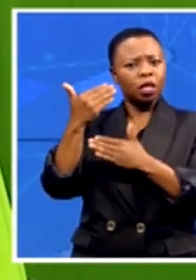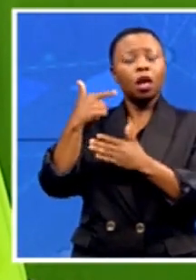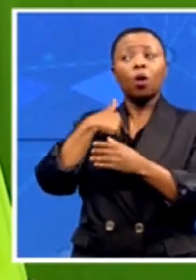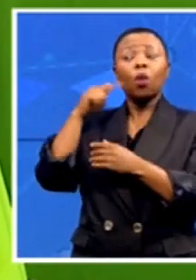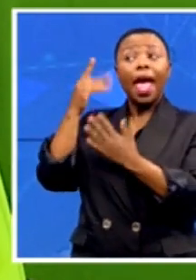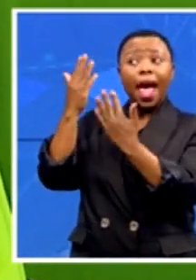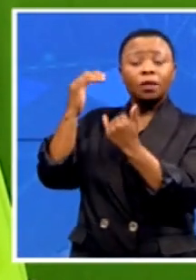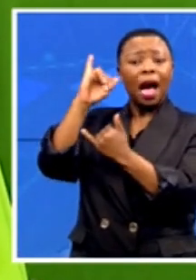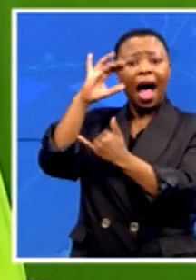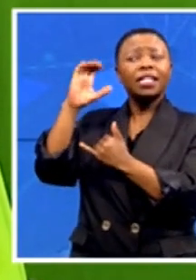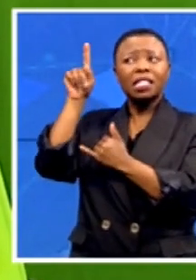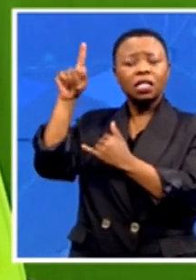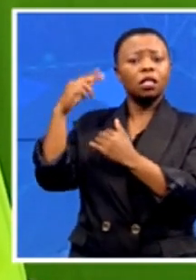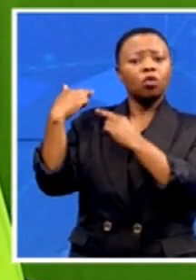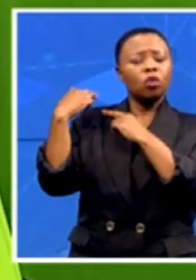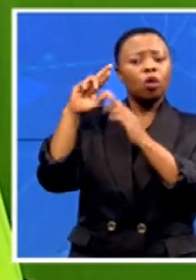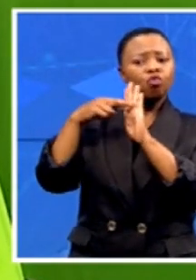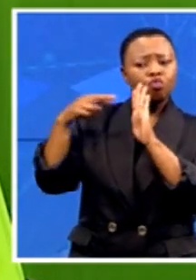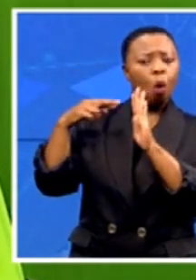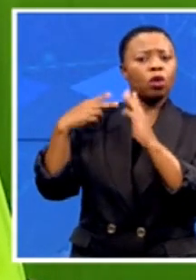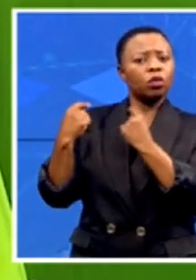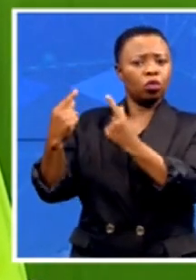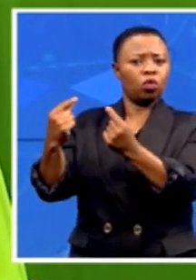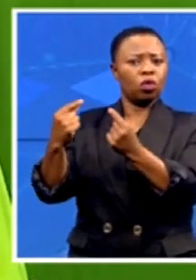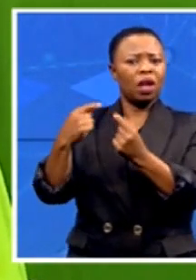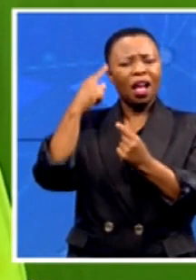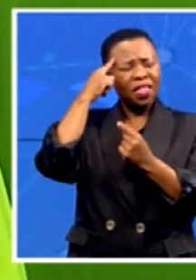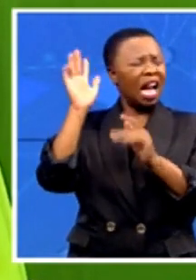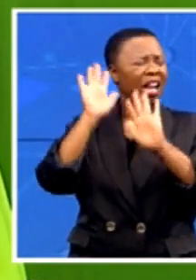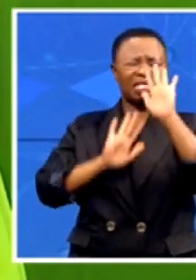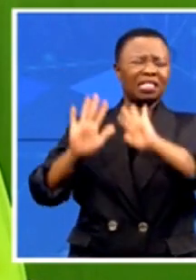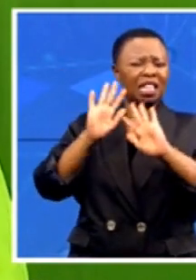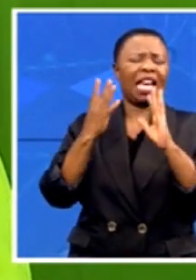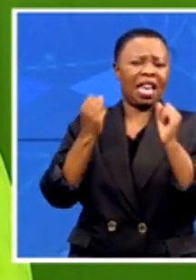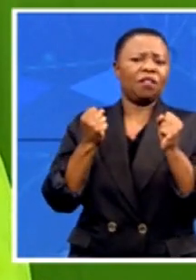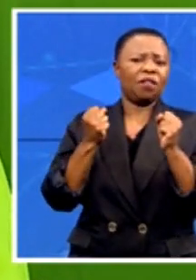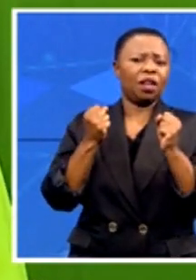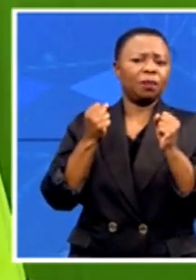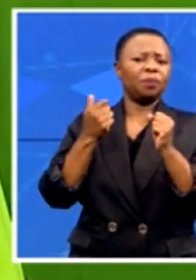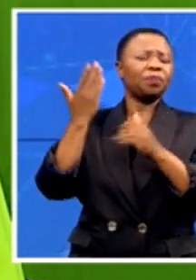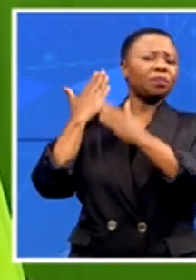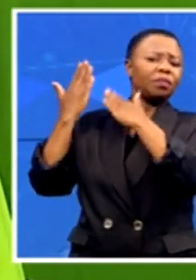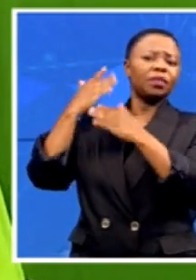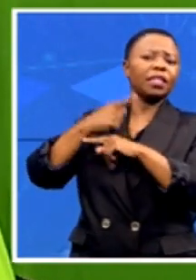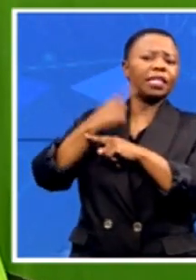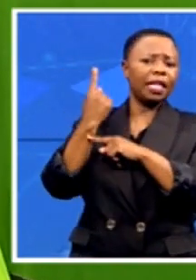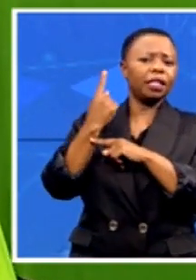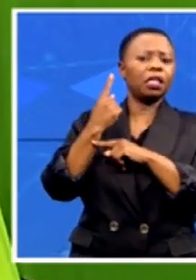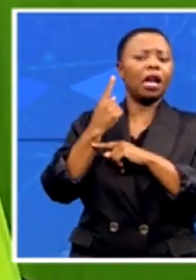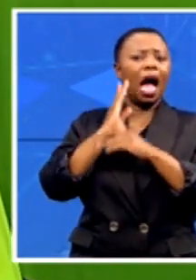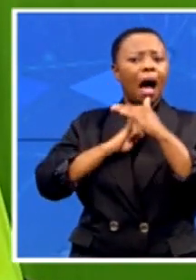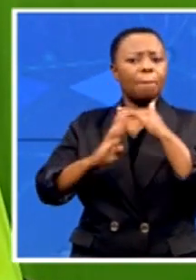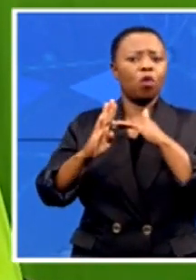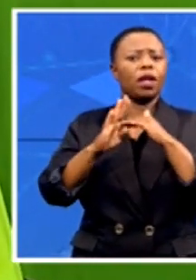think it's been overwhelming, it's been humbling the last few days, messages of support that we've